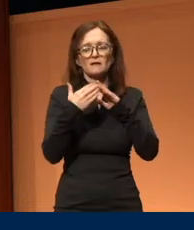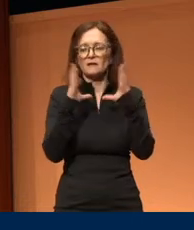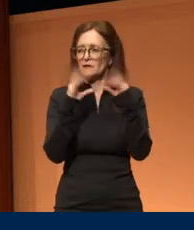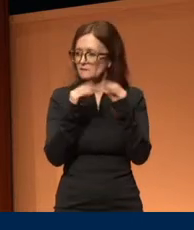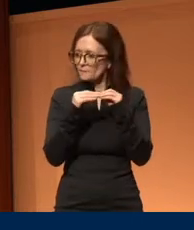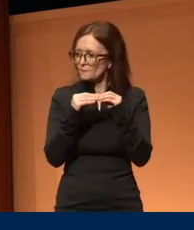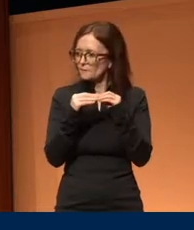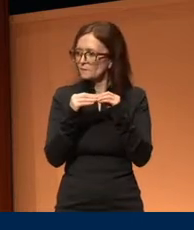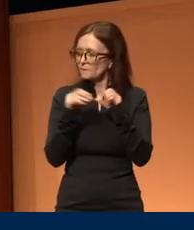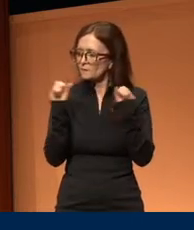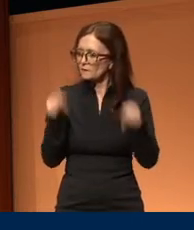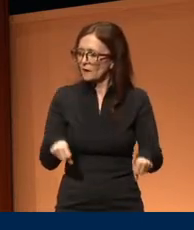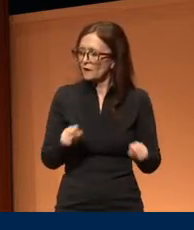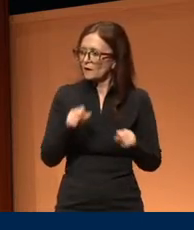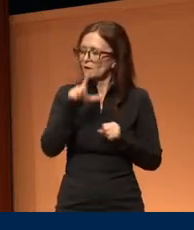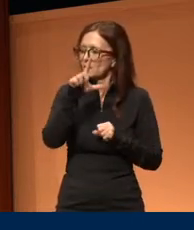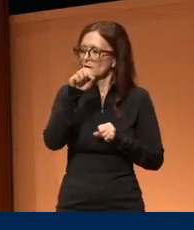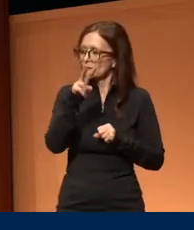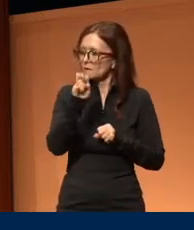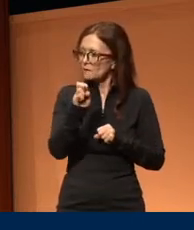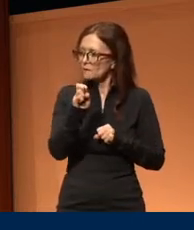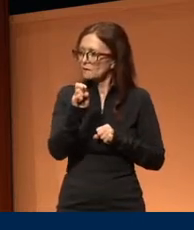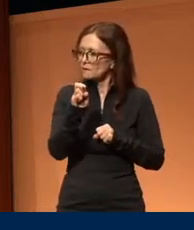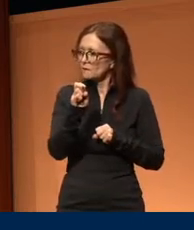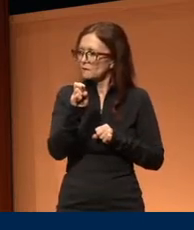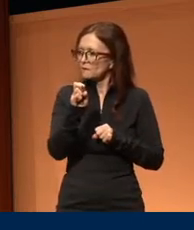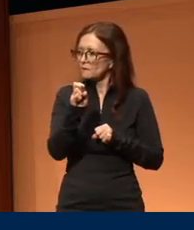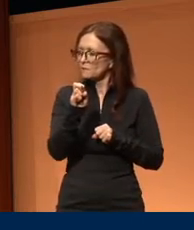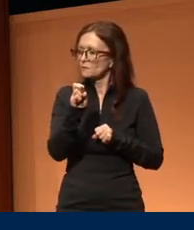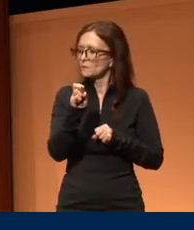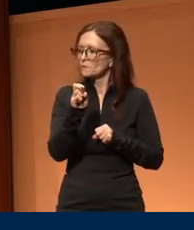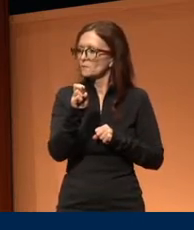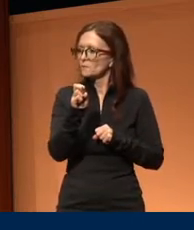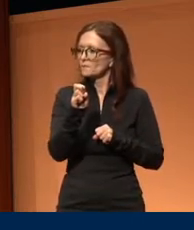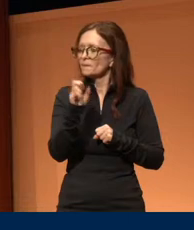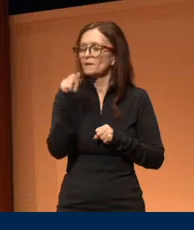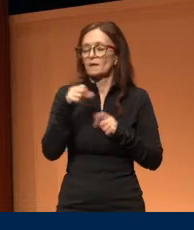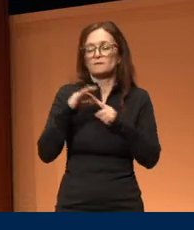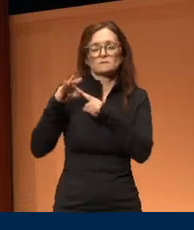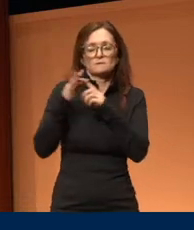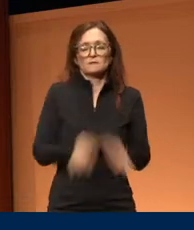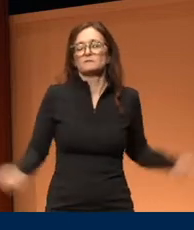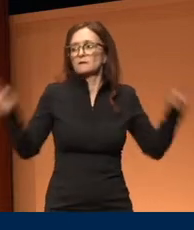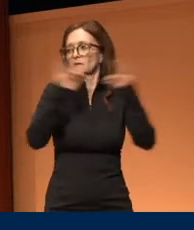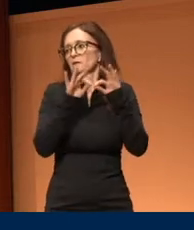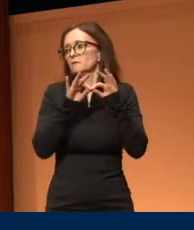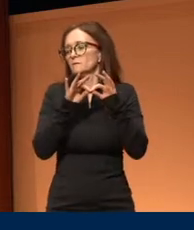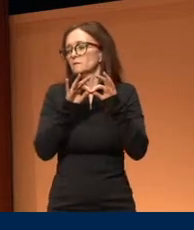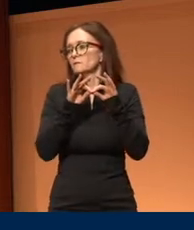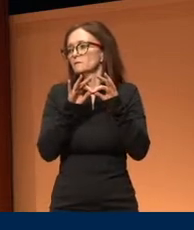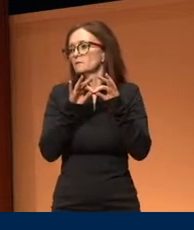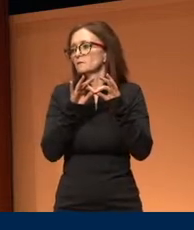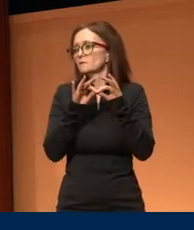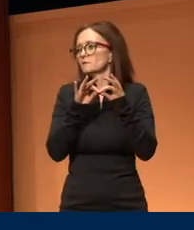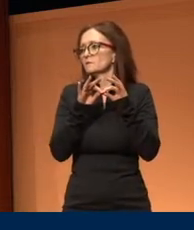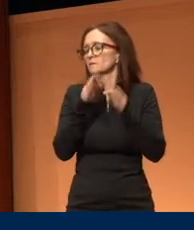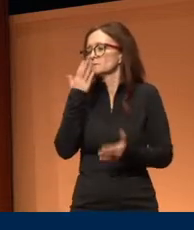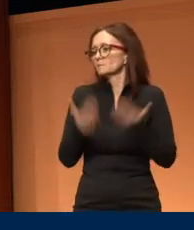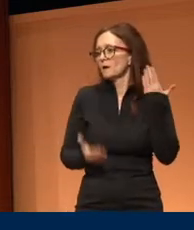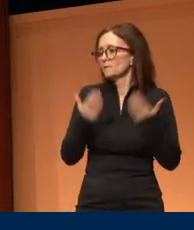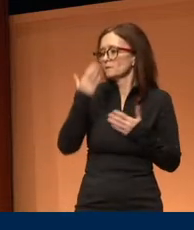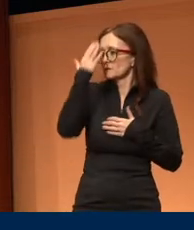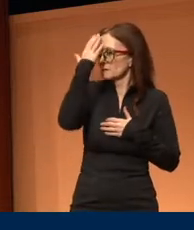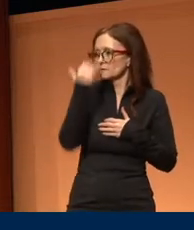could be not that statistically significant. It's perhaps